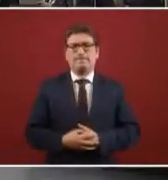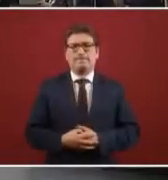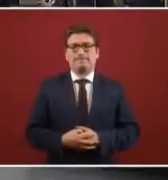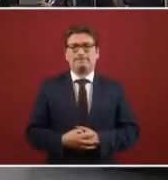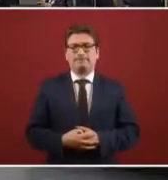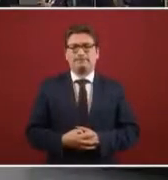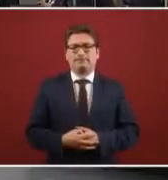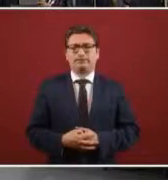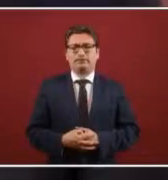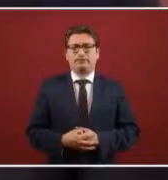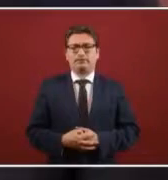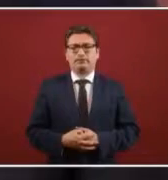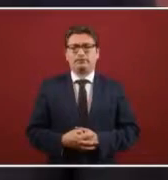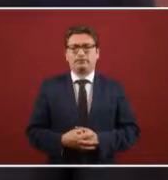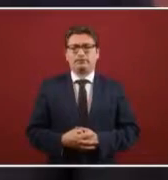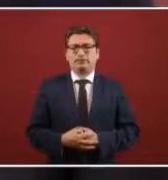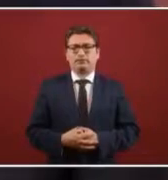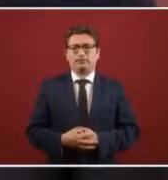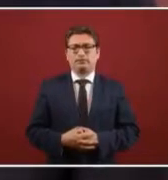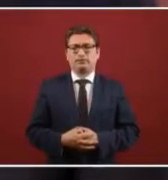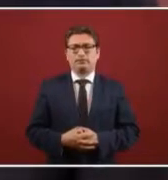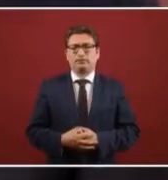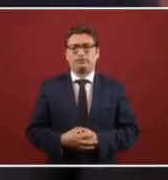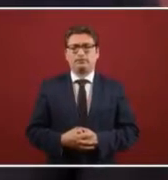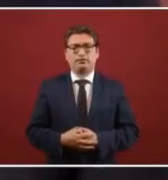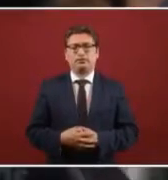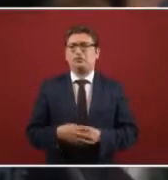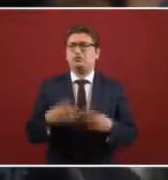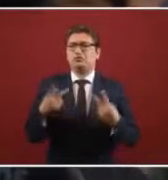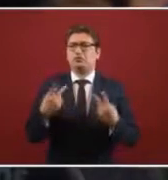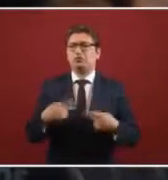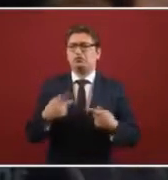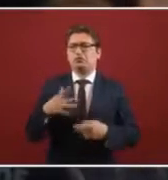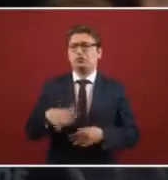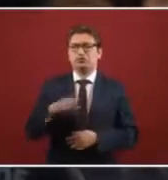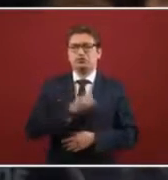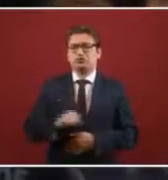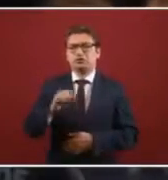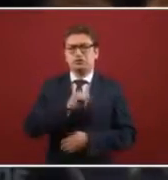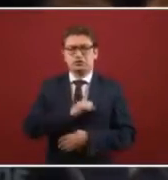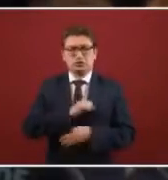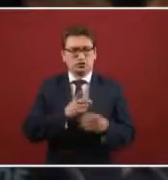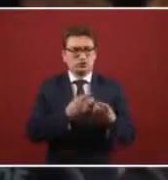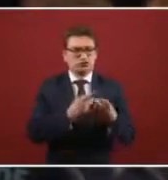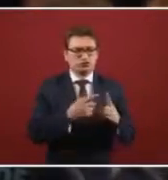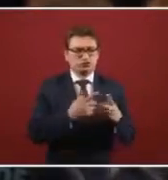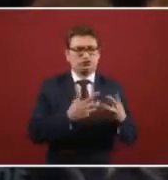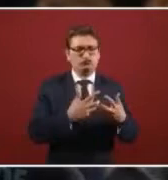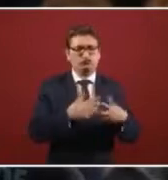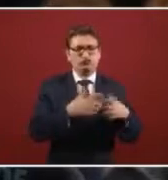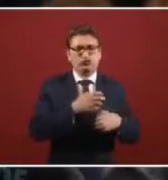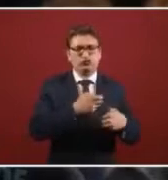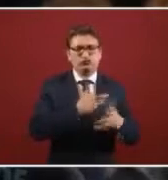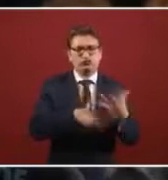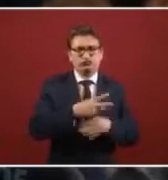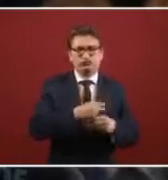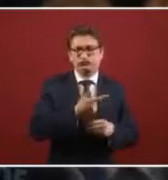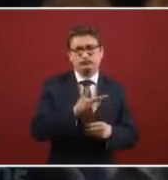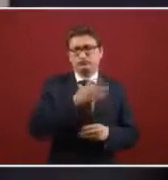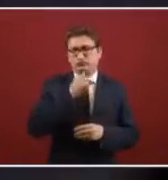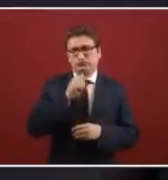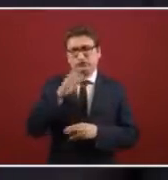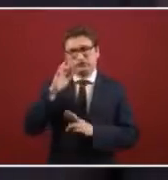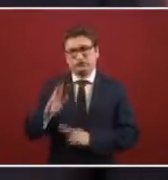no se of puede that you cannot sacrificar la sacrifice salud de la the gente health of the por el people desarrollo for the de la development economía. of the Gracias, economy.